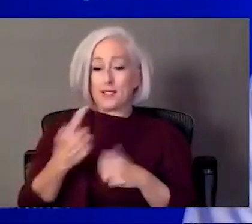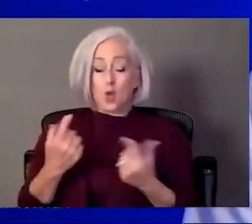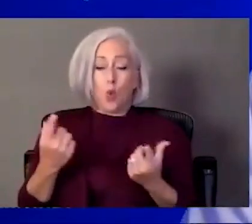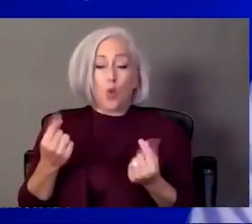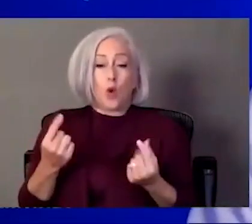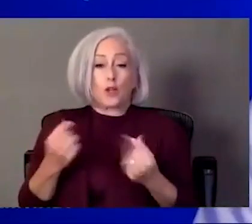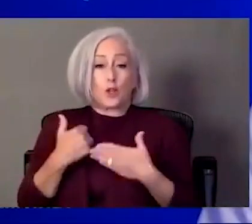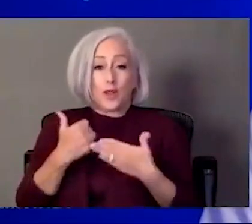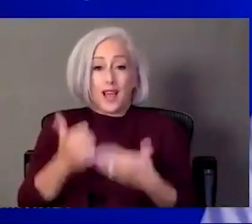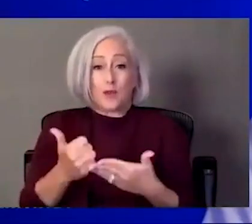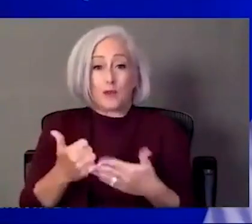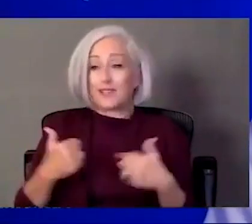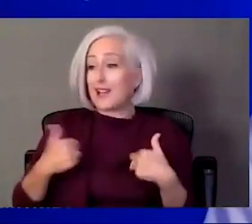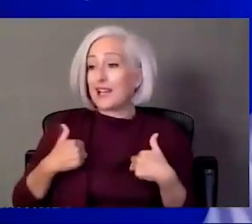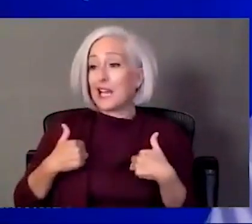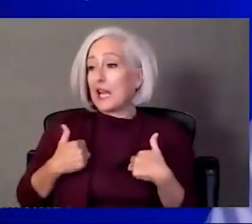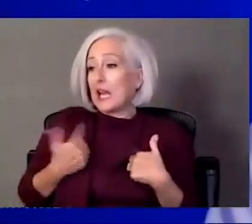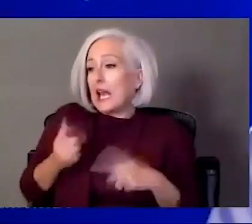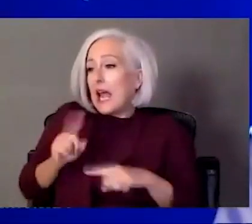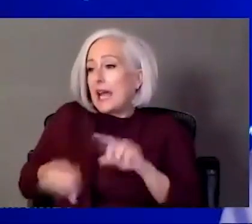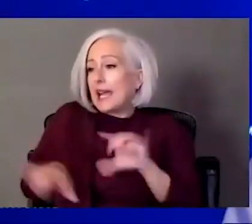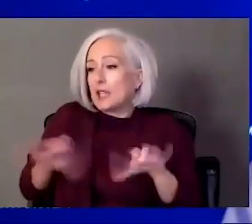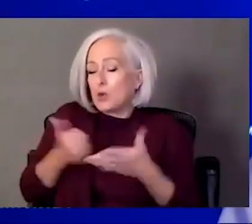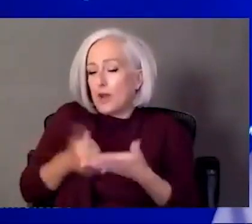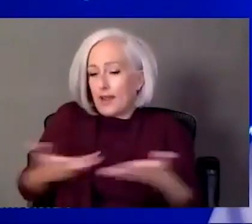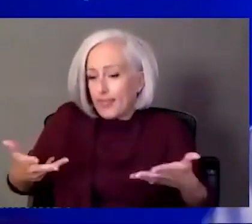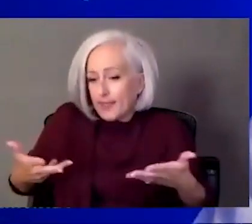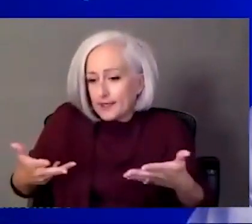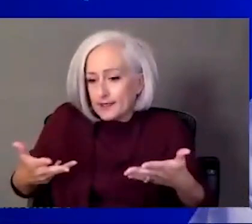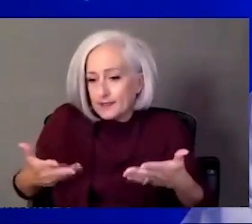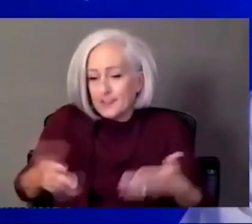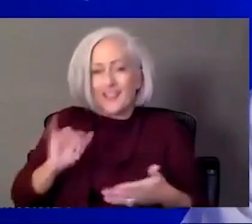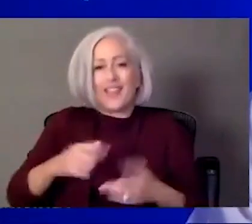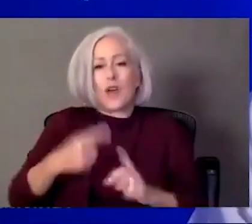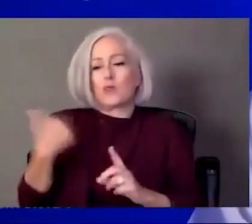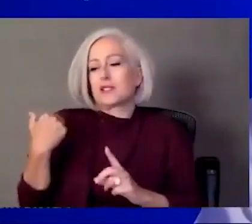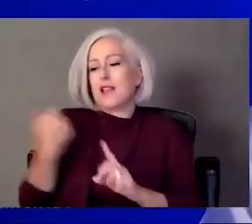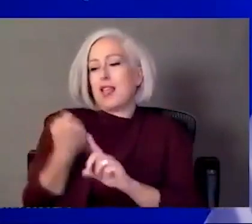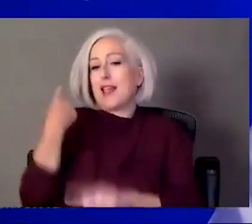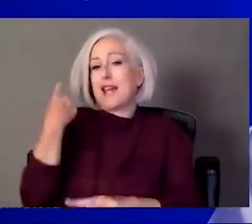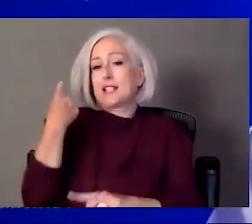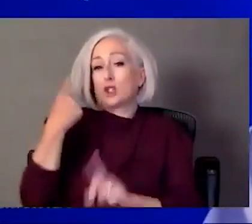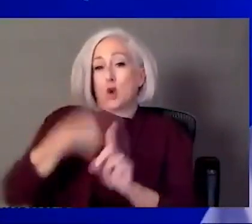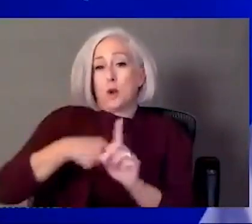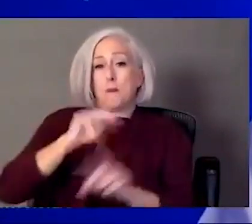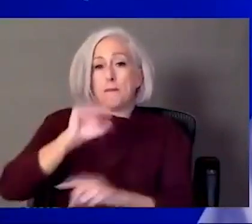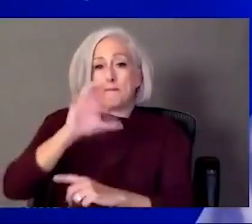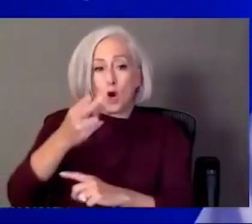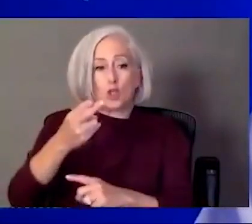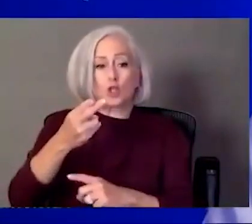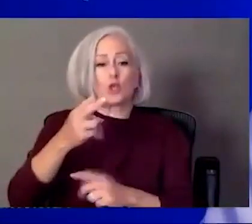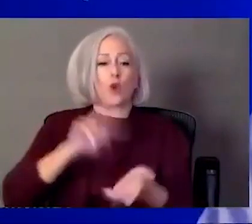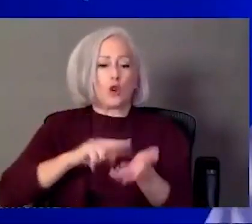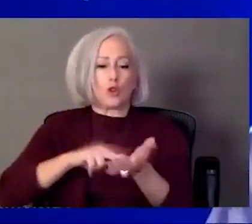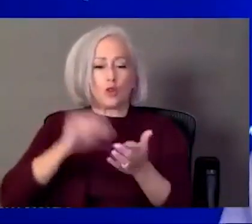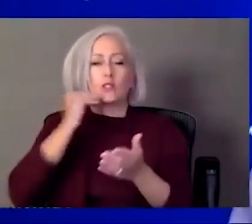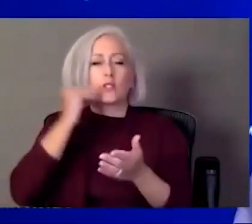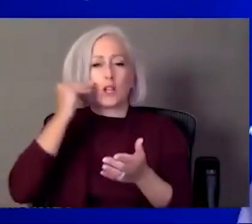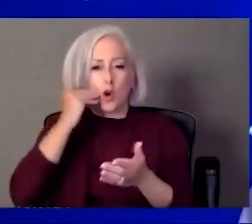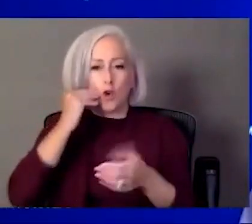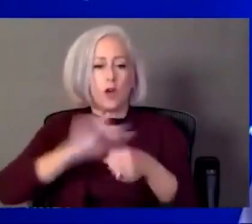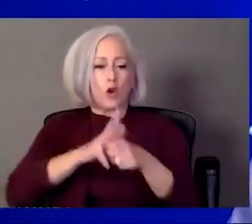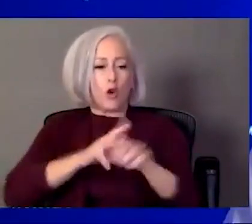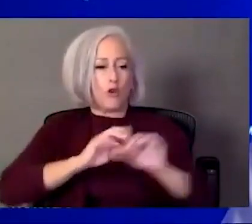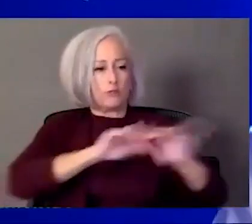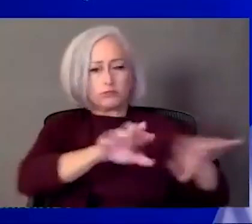response was, I couldn't do anything. And this would have probably been in March of last year when we know that it was raging through the nursing homes. And that was the most